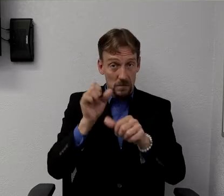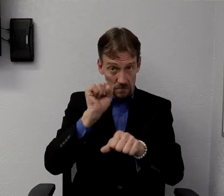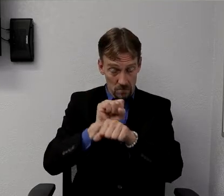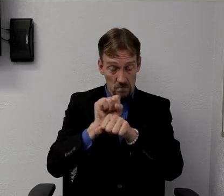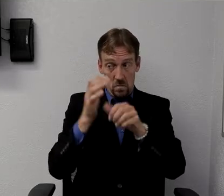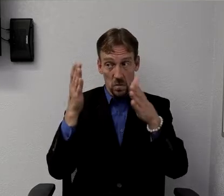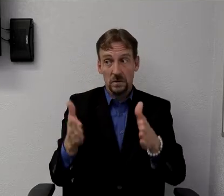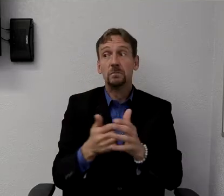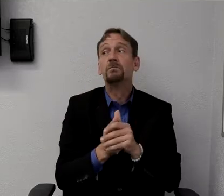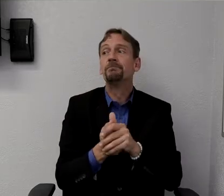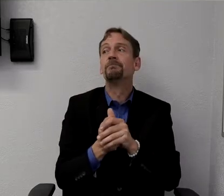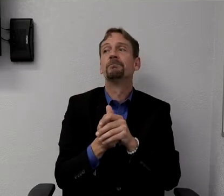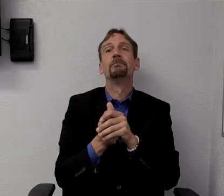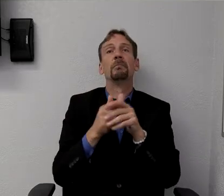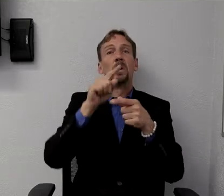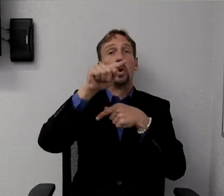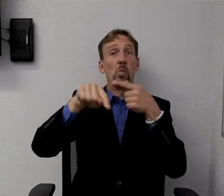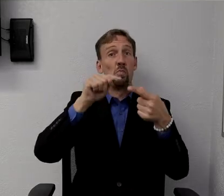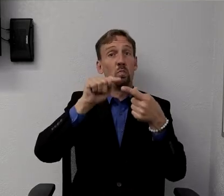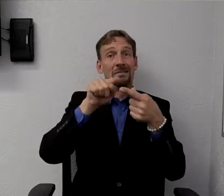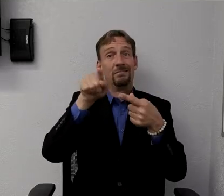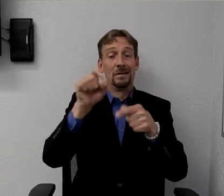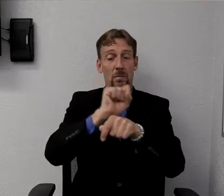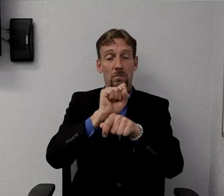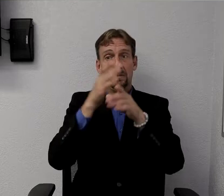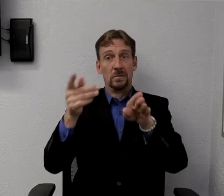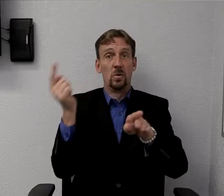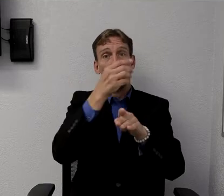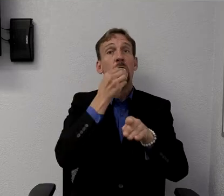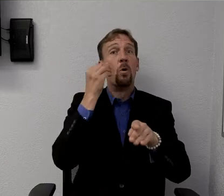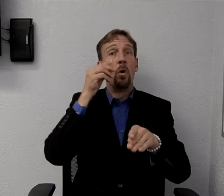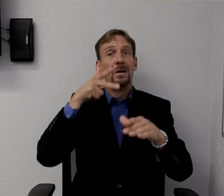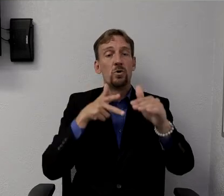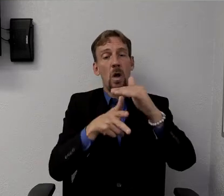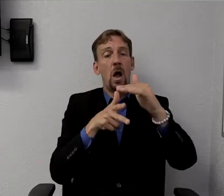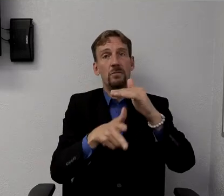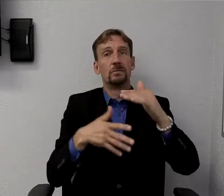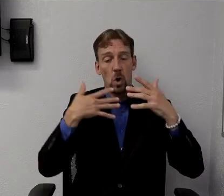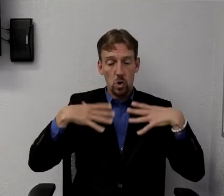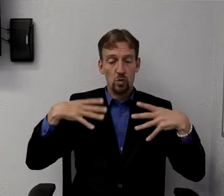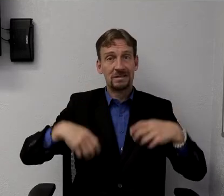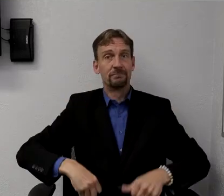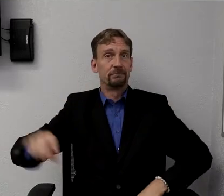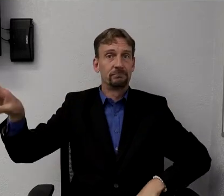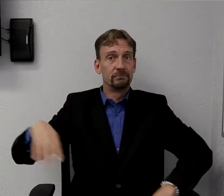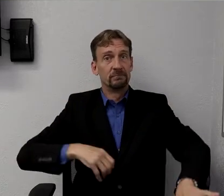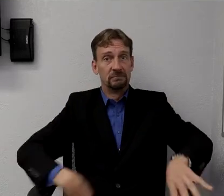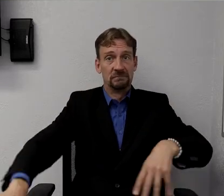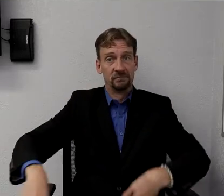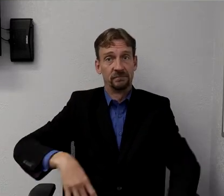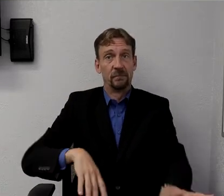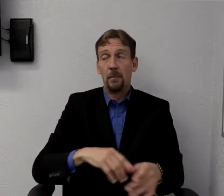go home, they go into their garages and they doff their clothes and leave them in the